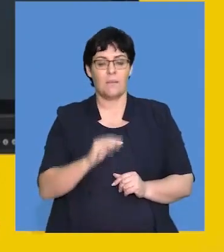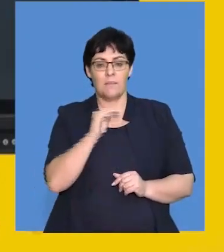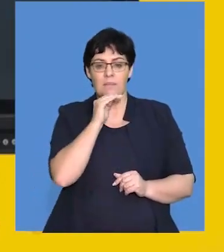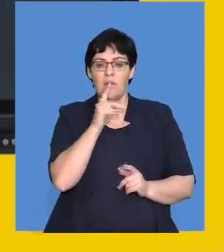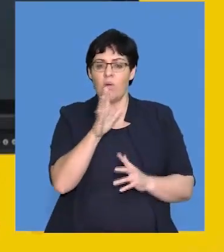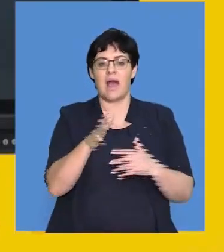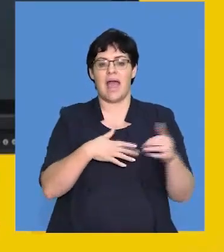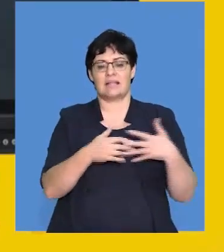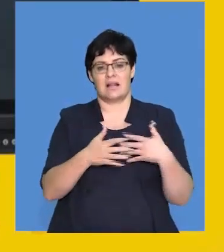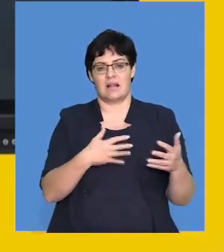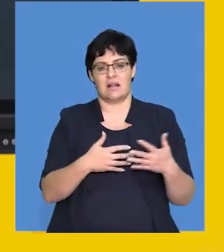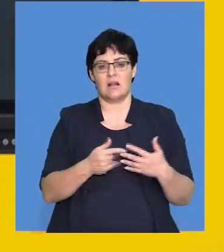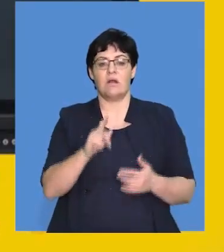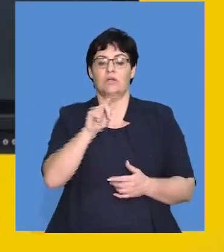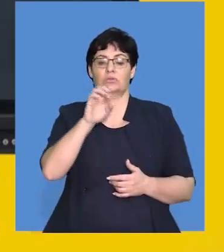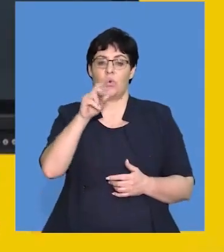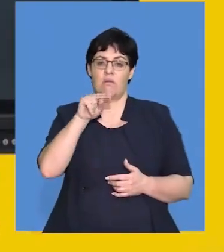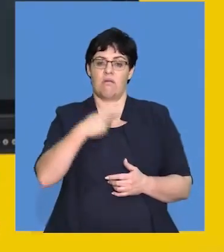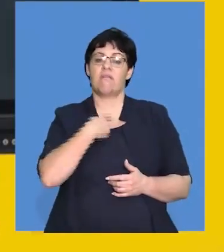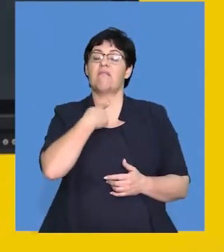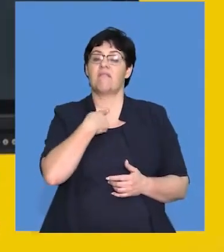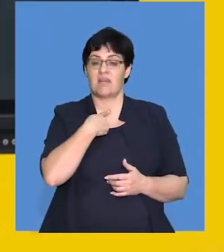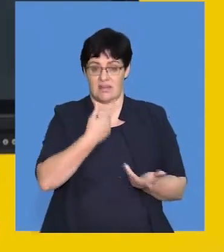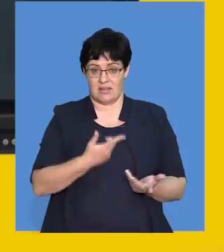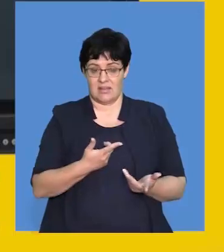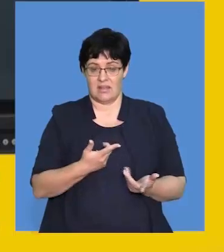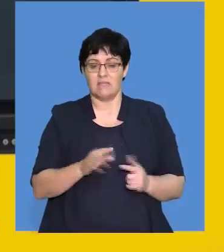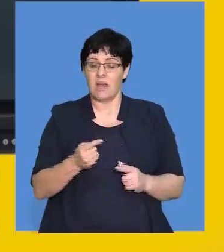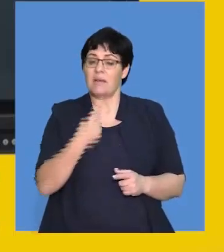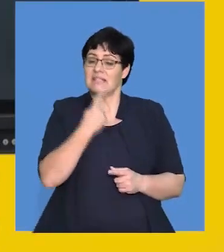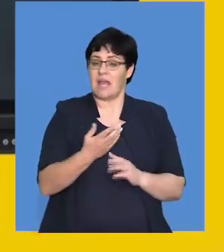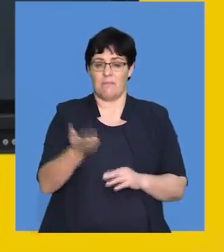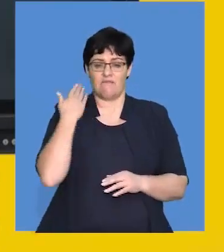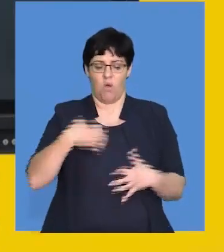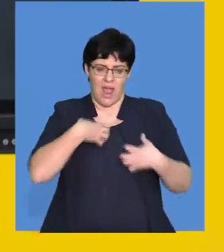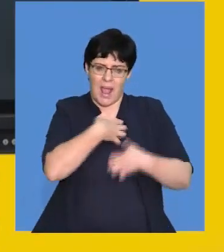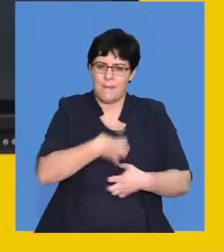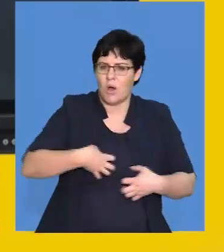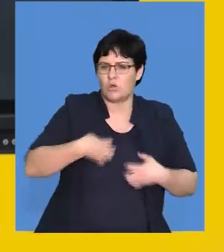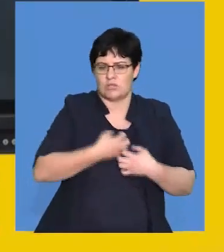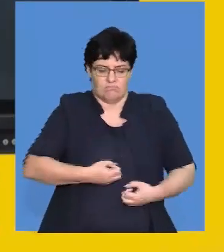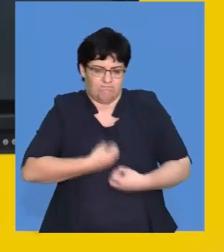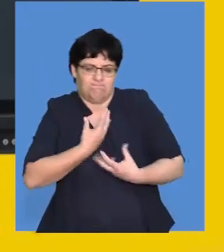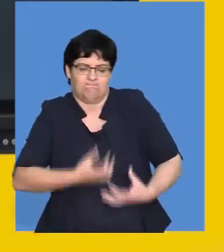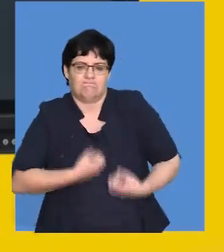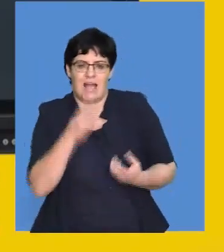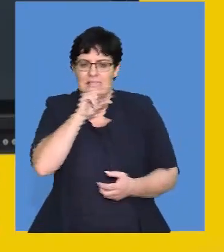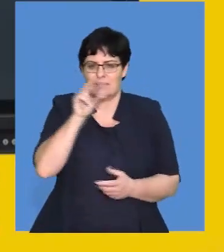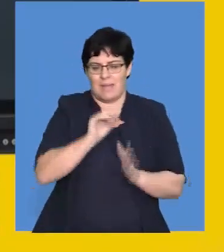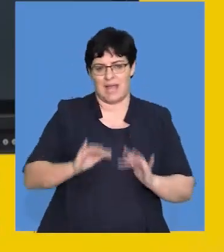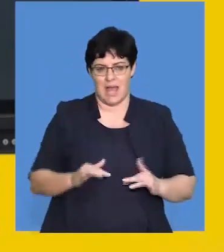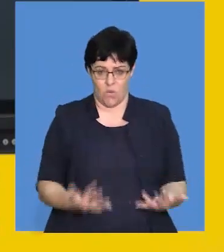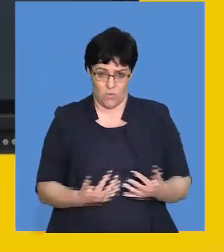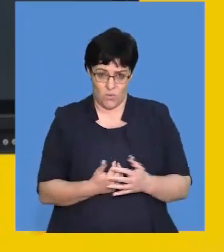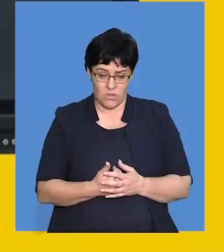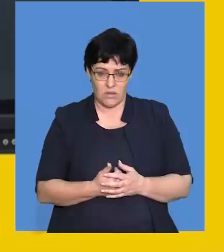also going to deal with tone, and tone is, as I have said, the way people speak,